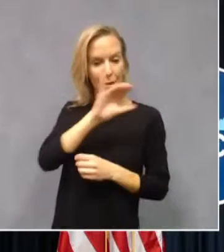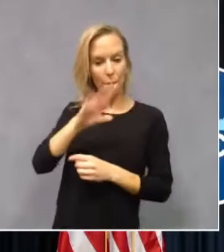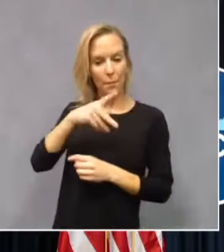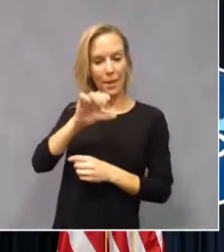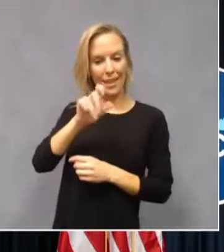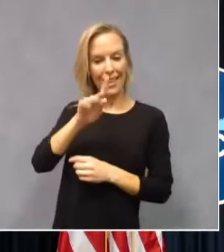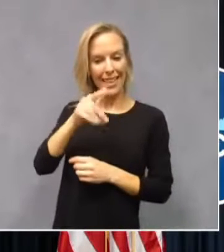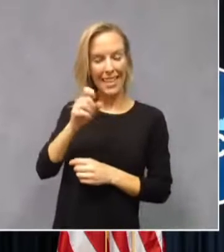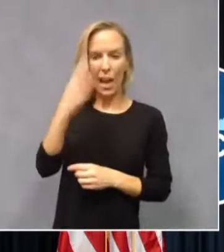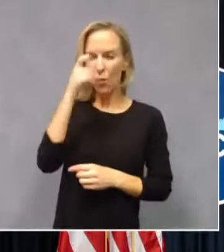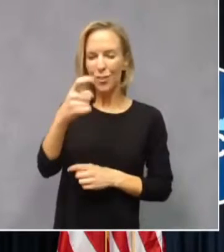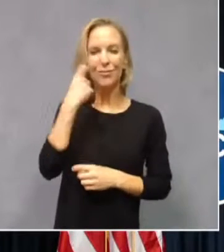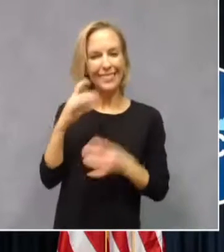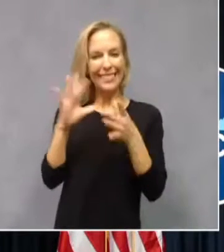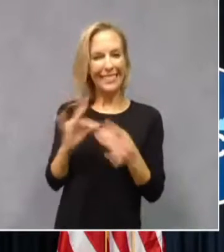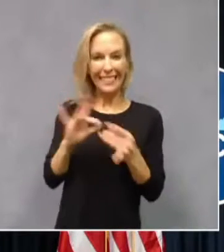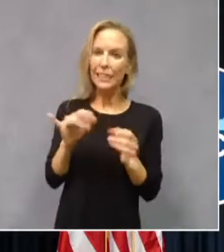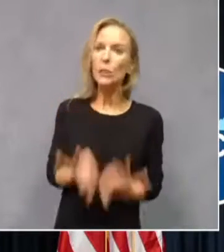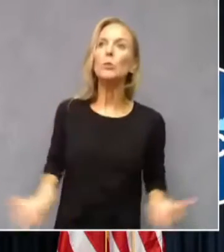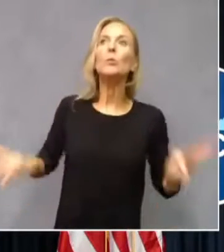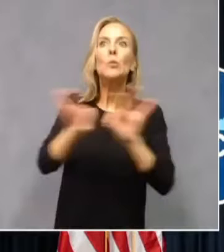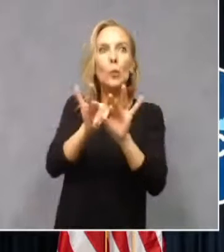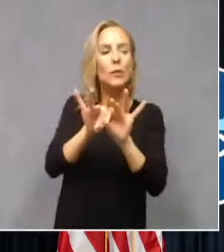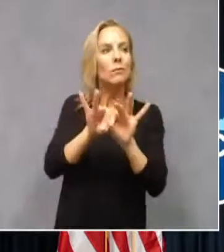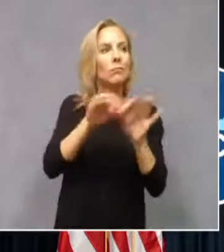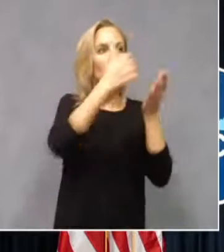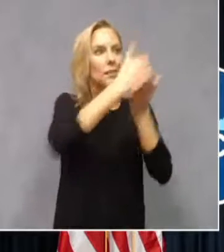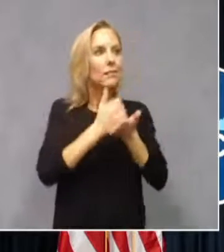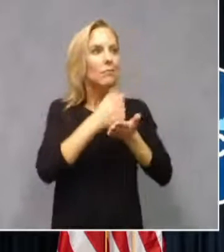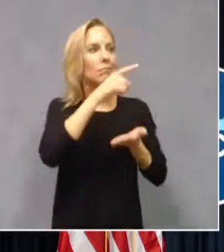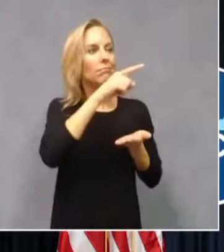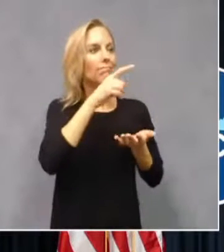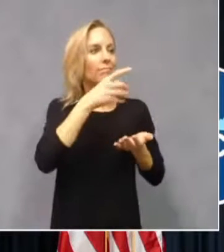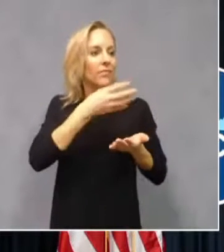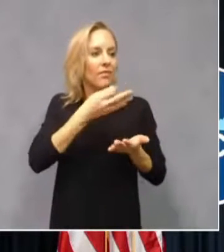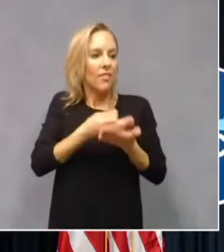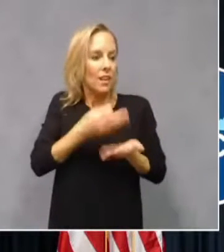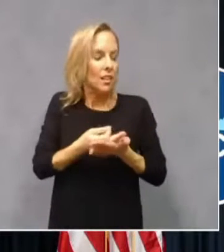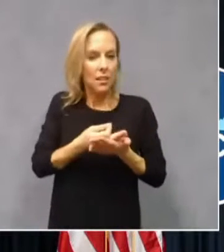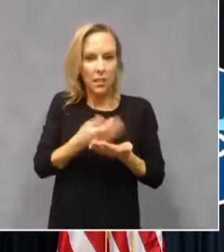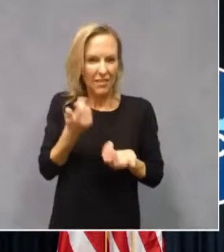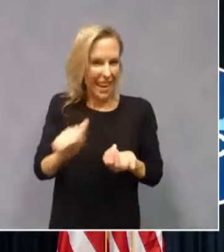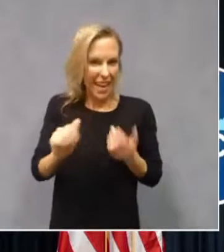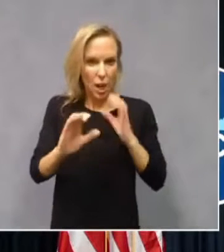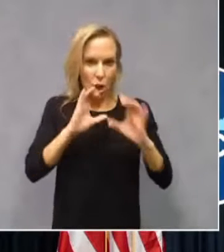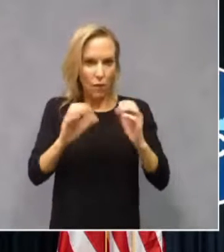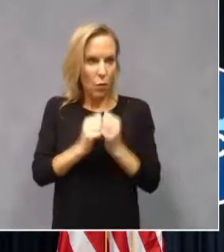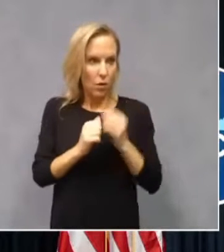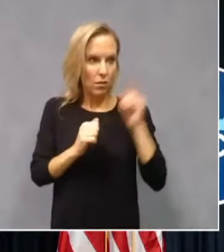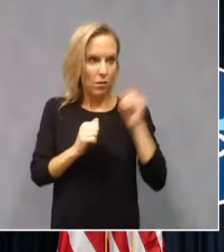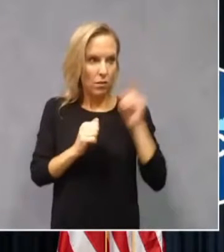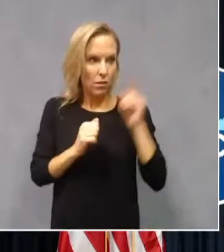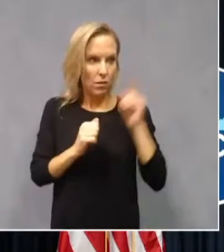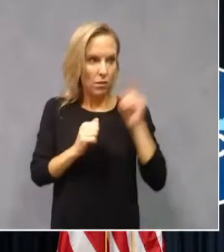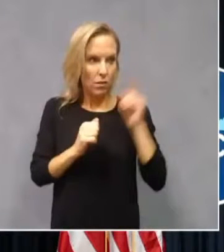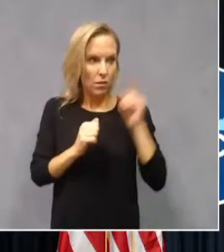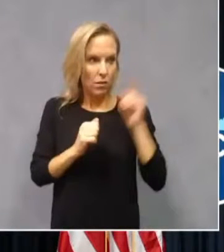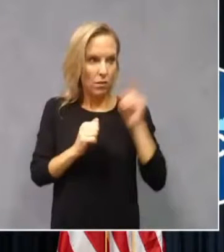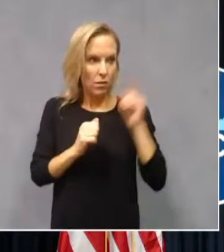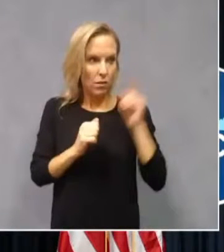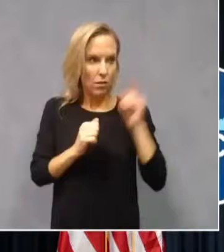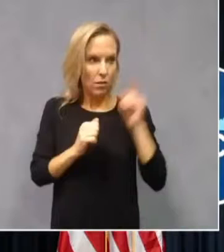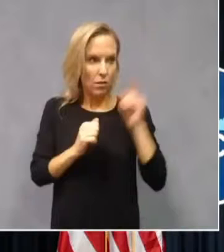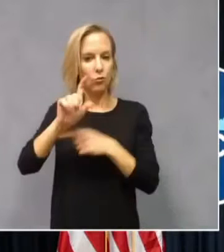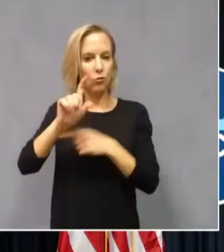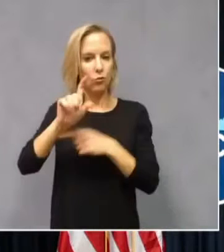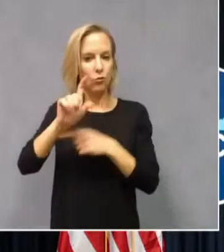how crucial that is. Your response to that, and have you had any conversations with Leader McConnell about that? I haven't talked